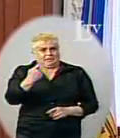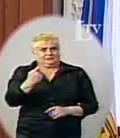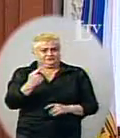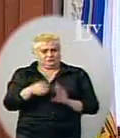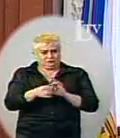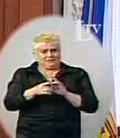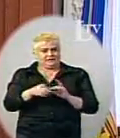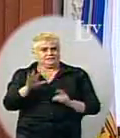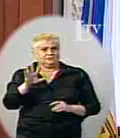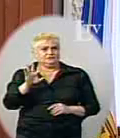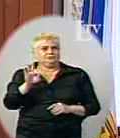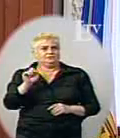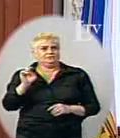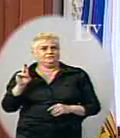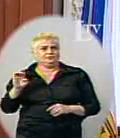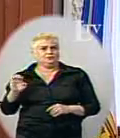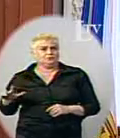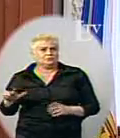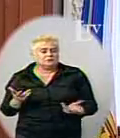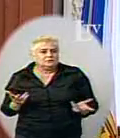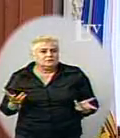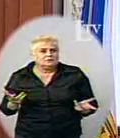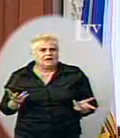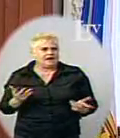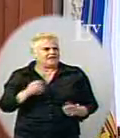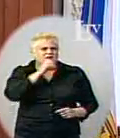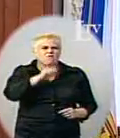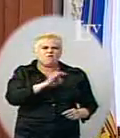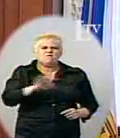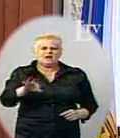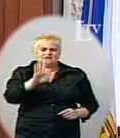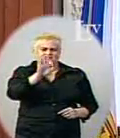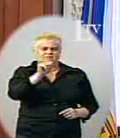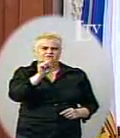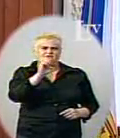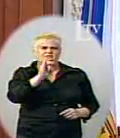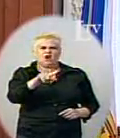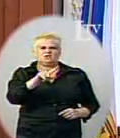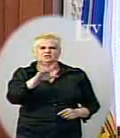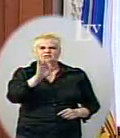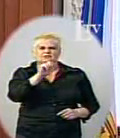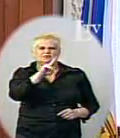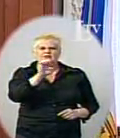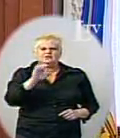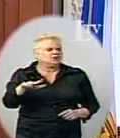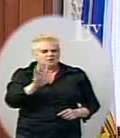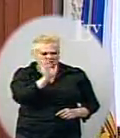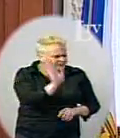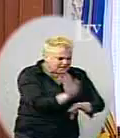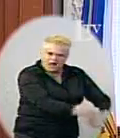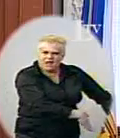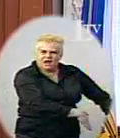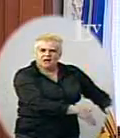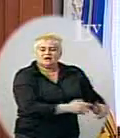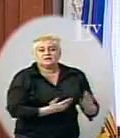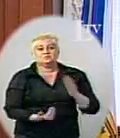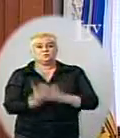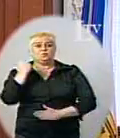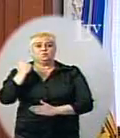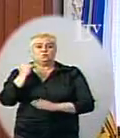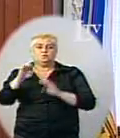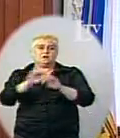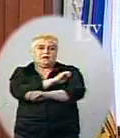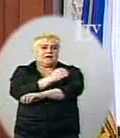right direction. Escaping the fossil fuel trap by setting and achieving renewable energy targets that